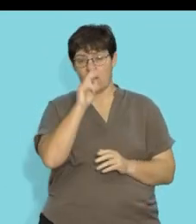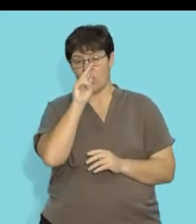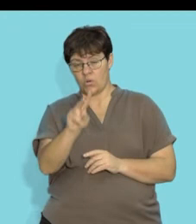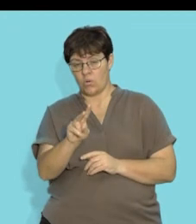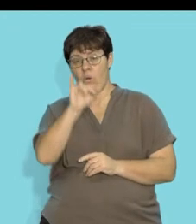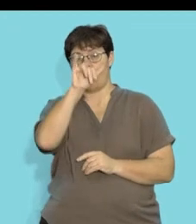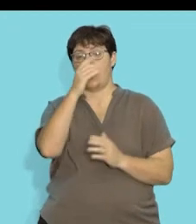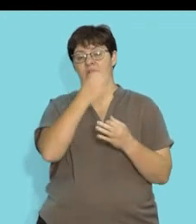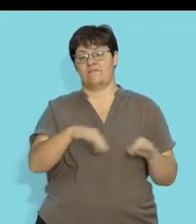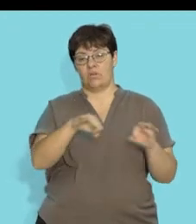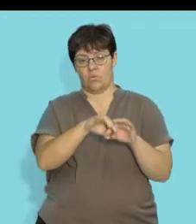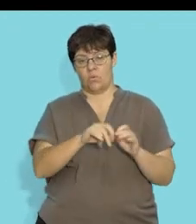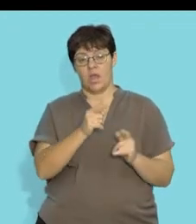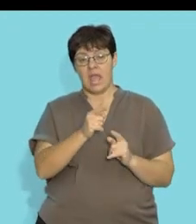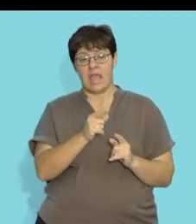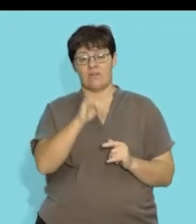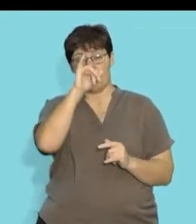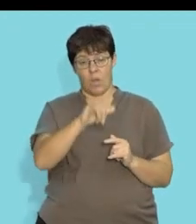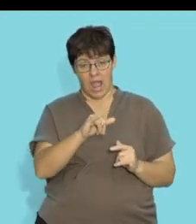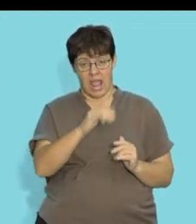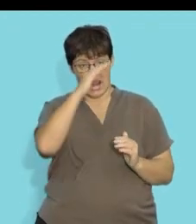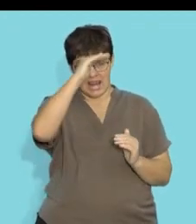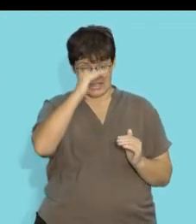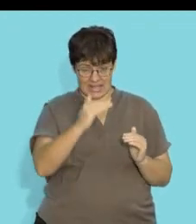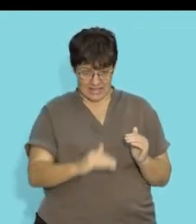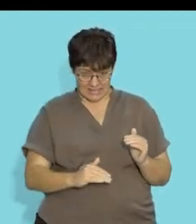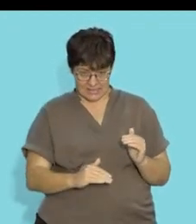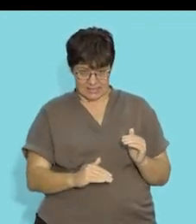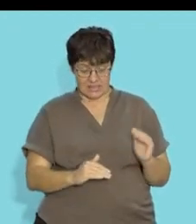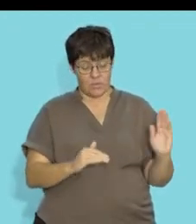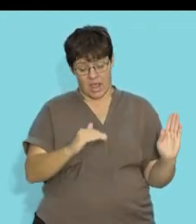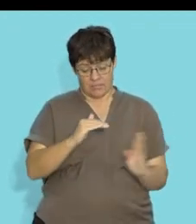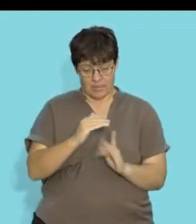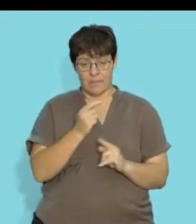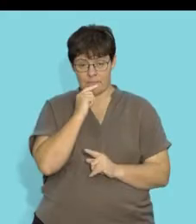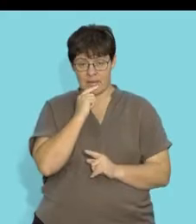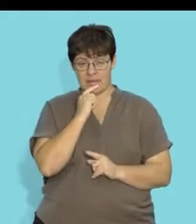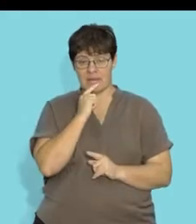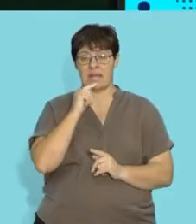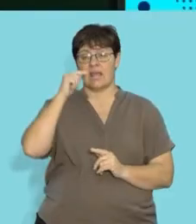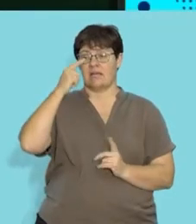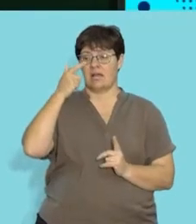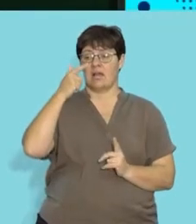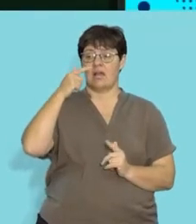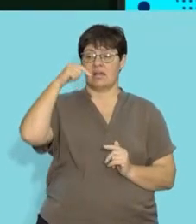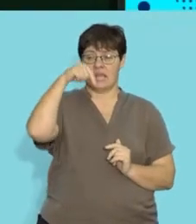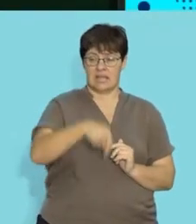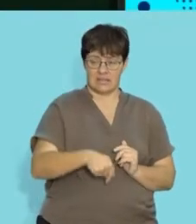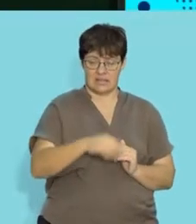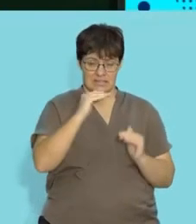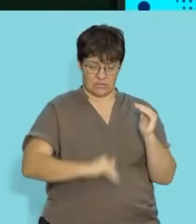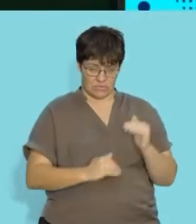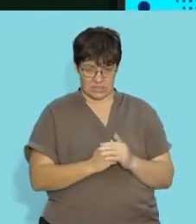or decreasing? You look at the y value. If the y value is increasing as the x increases, then it's an increasing